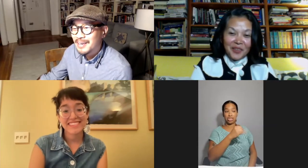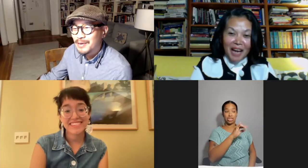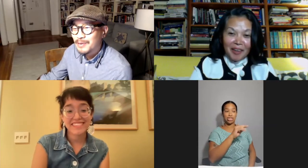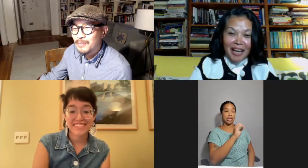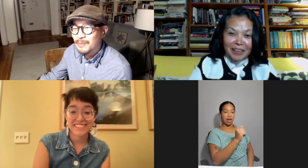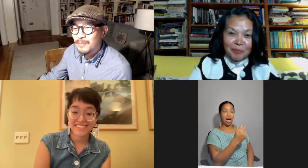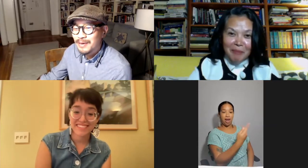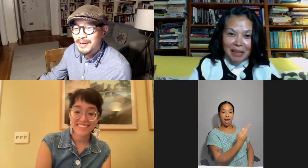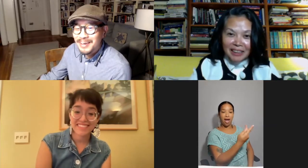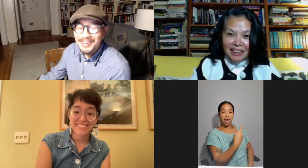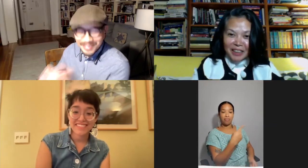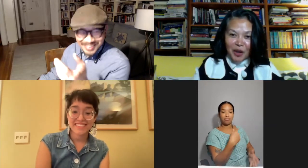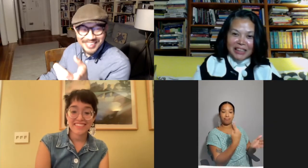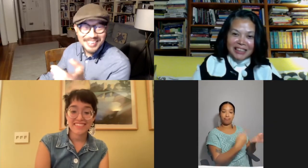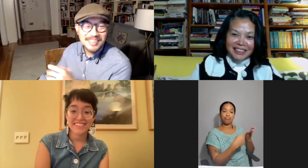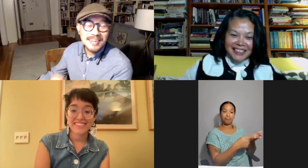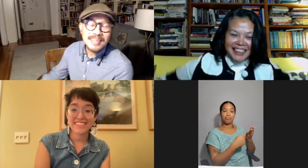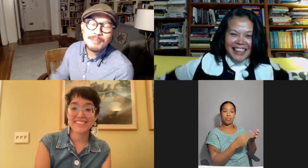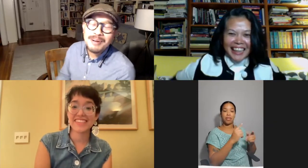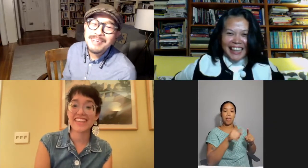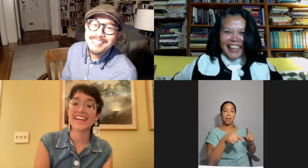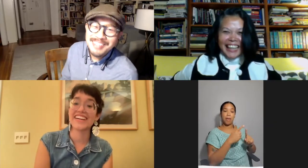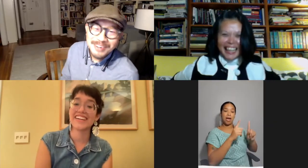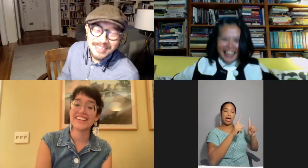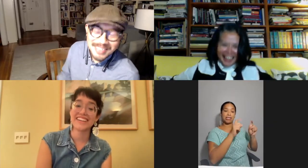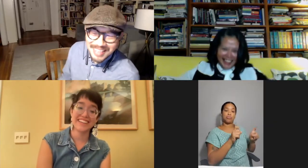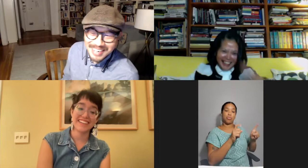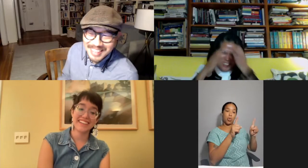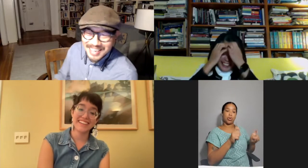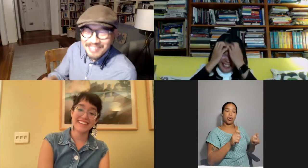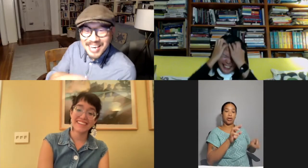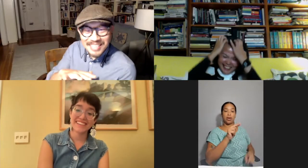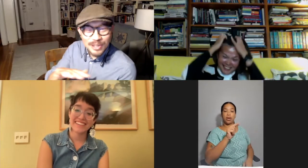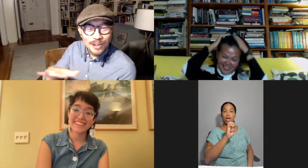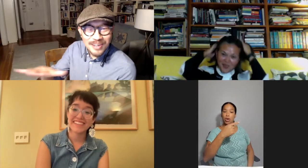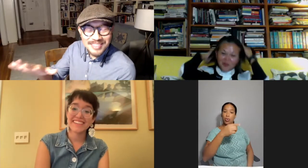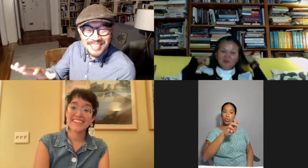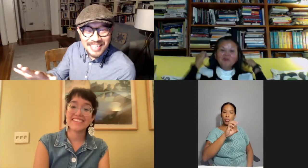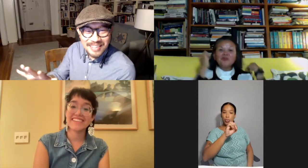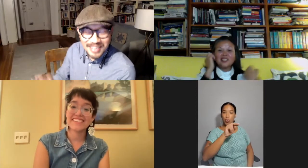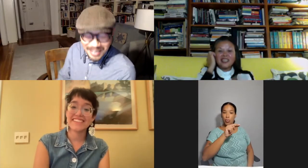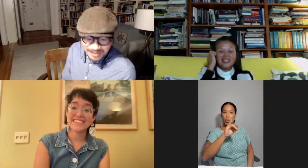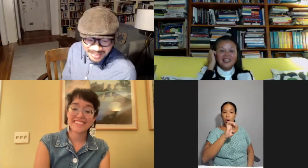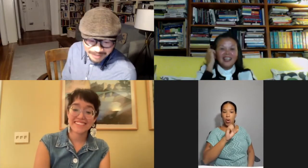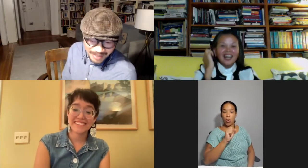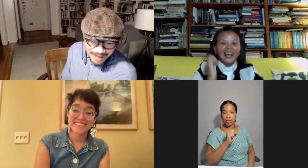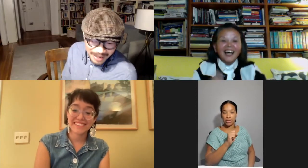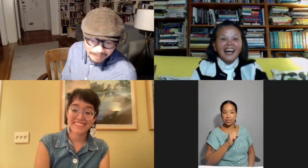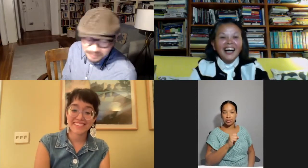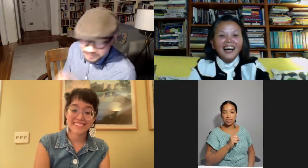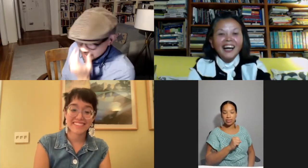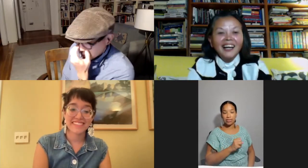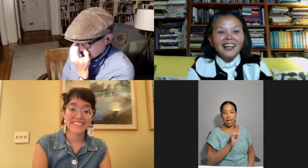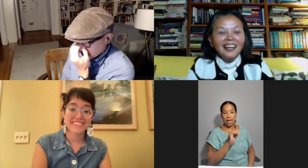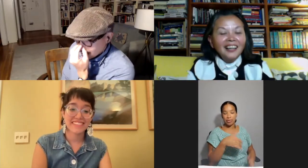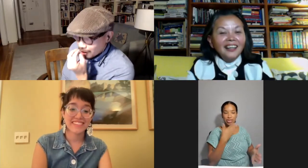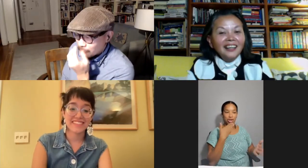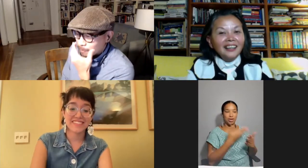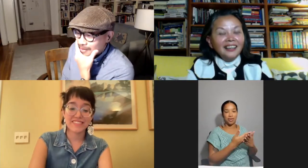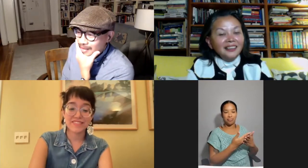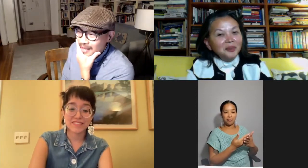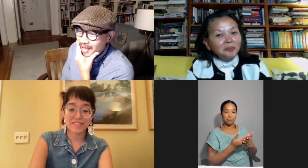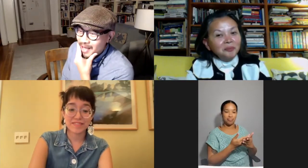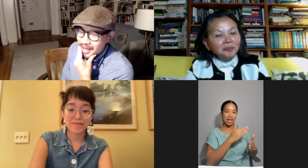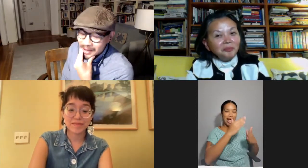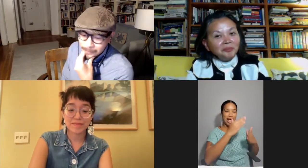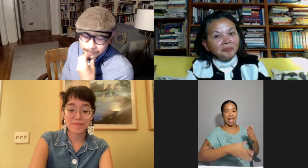over with our experimental Negronis. Experimental Negronis, and that gave a nice gloss to the evening, I will say.